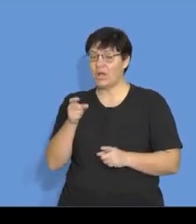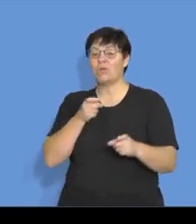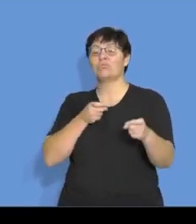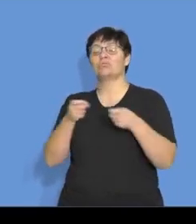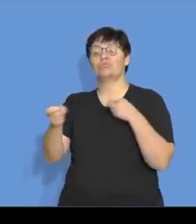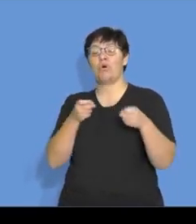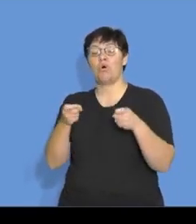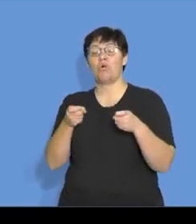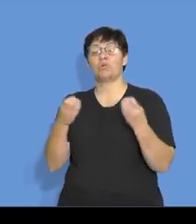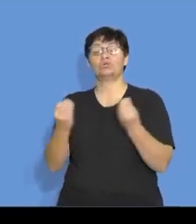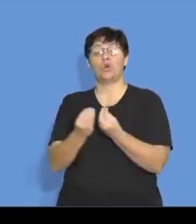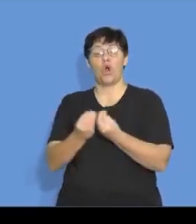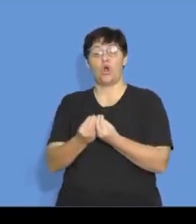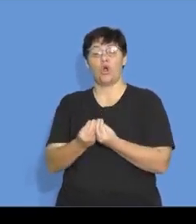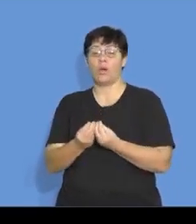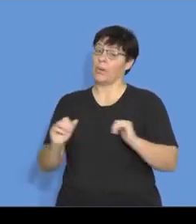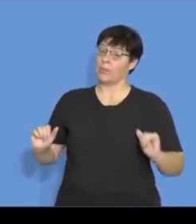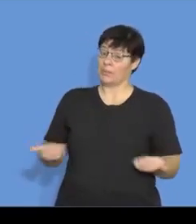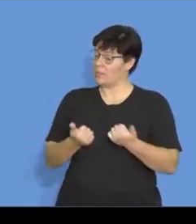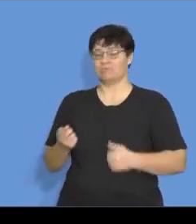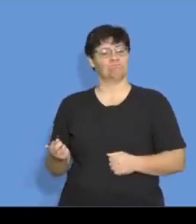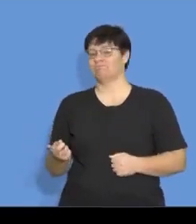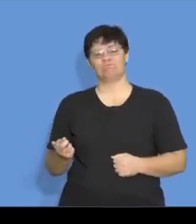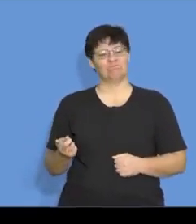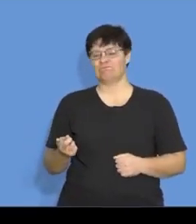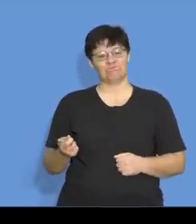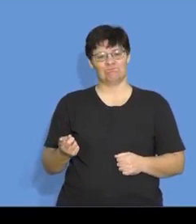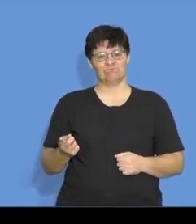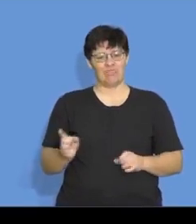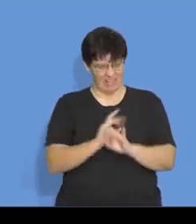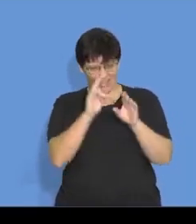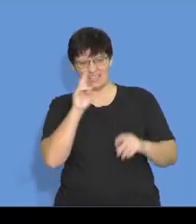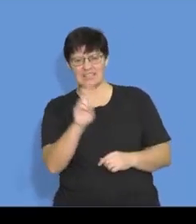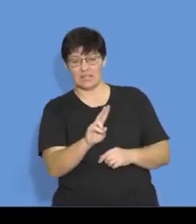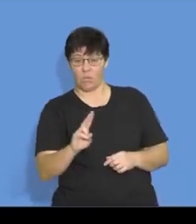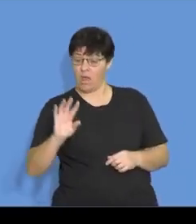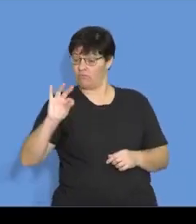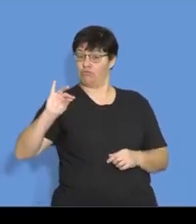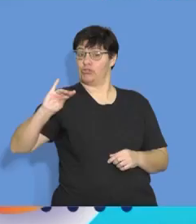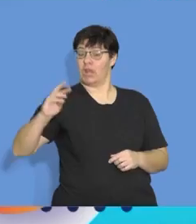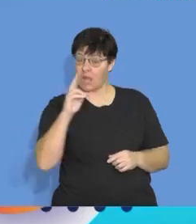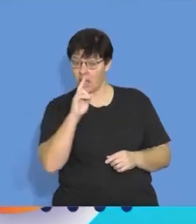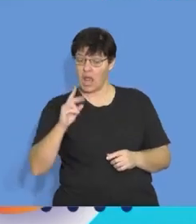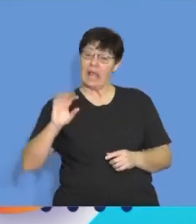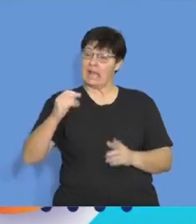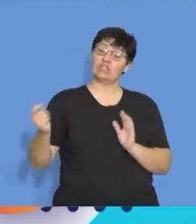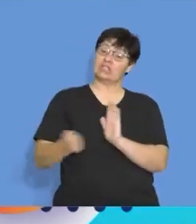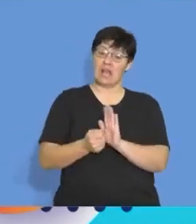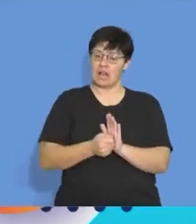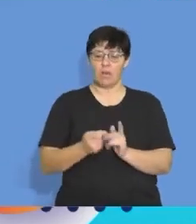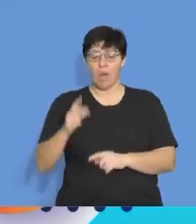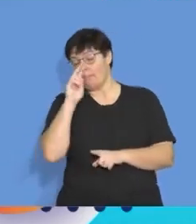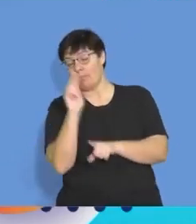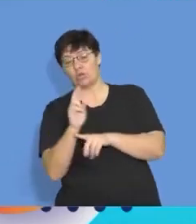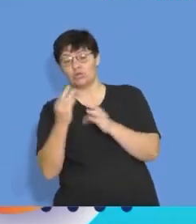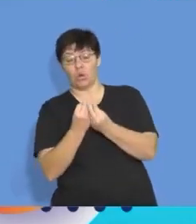stock is not very effective. Clearly you can see that, because You're not monitoring stock all the time. You're